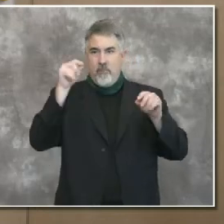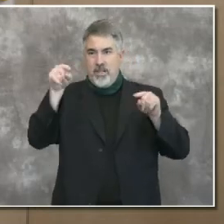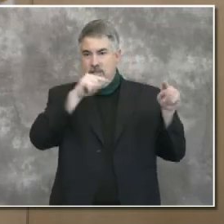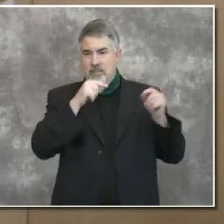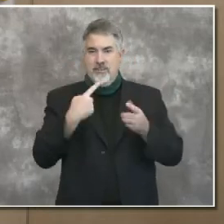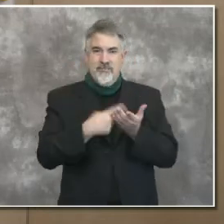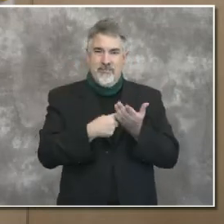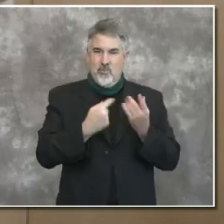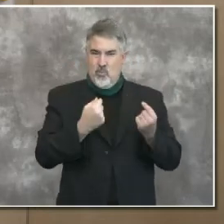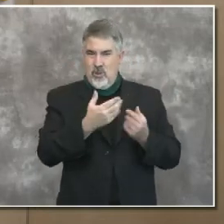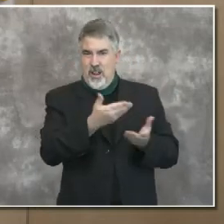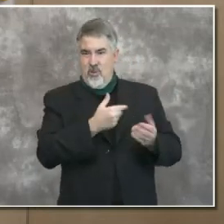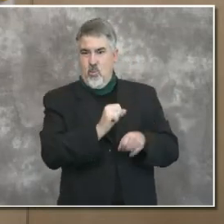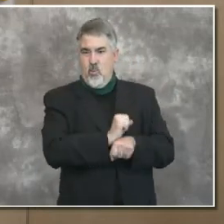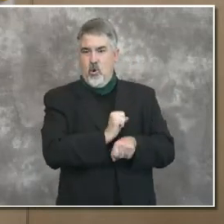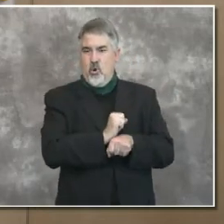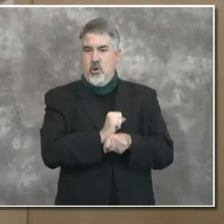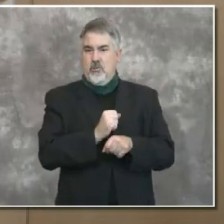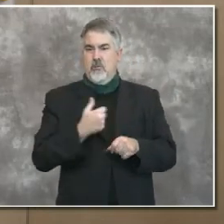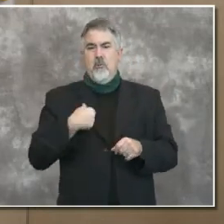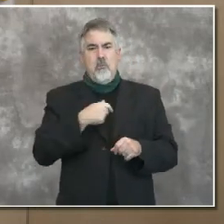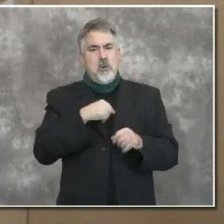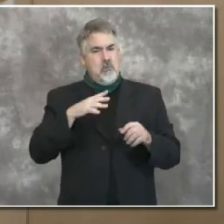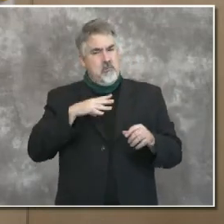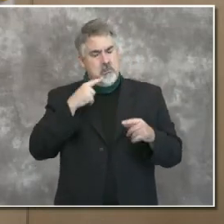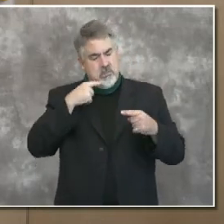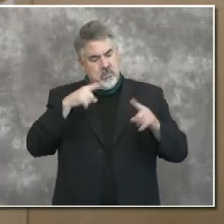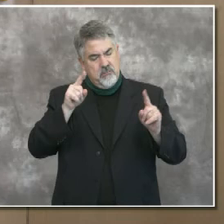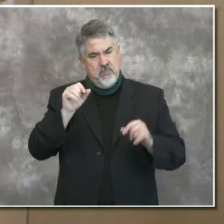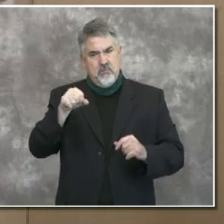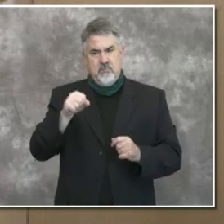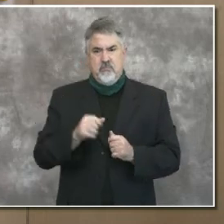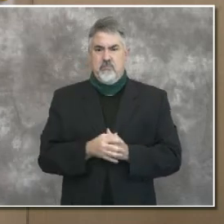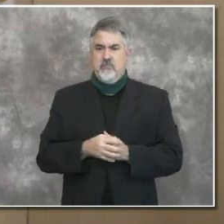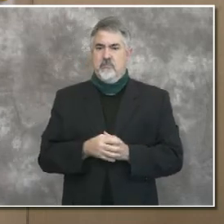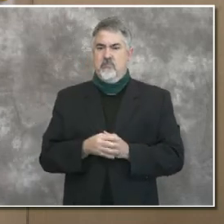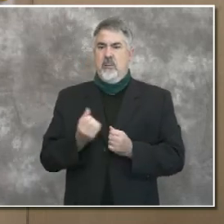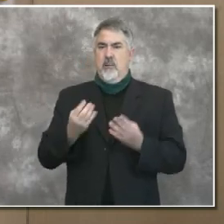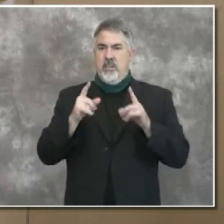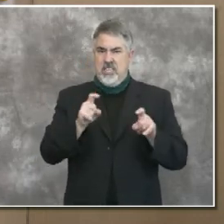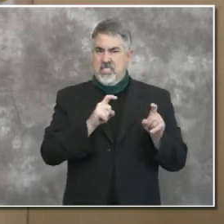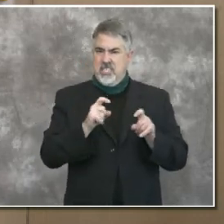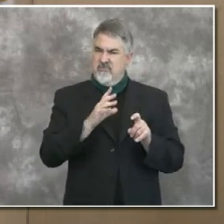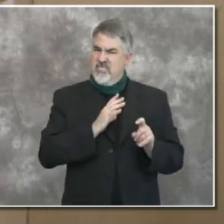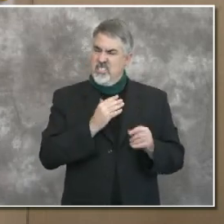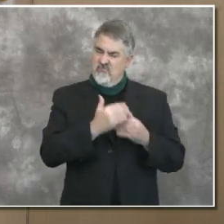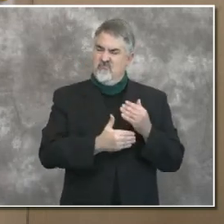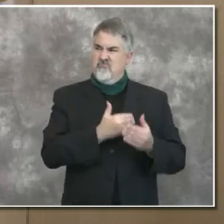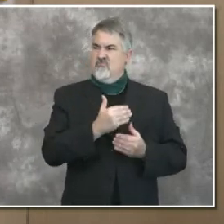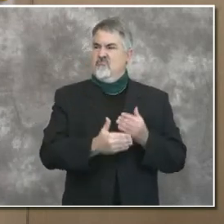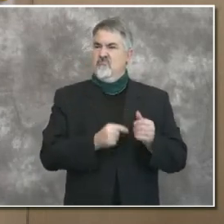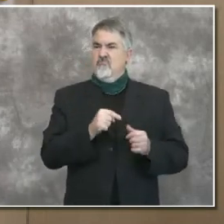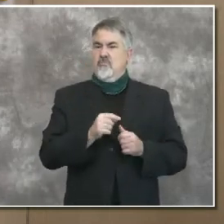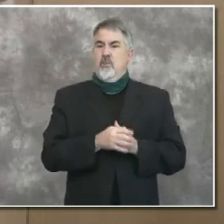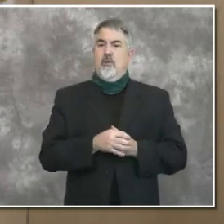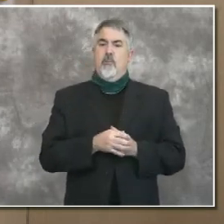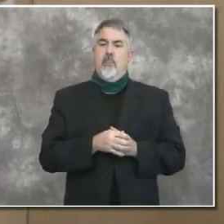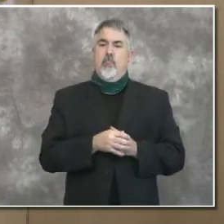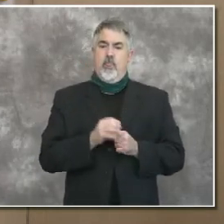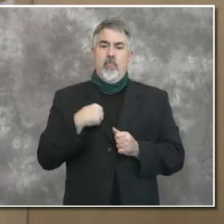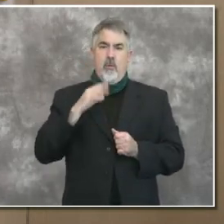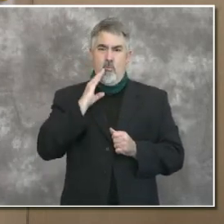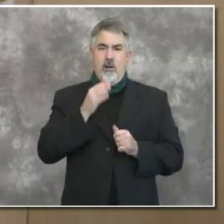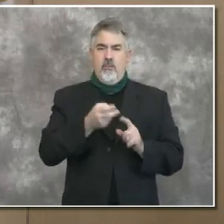confident that we will achieve the number of individuals or that we will need to do the contact